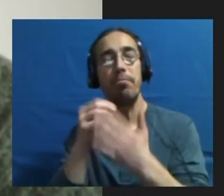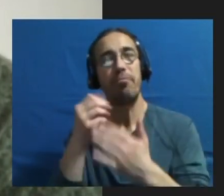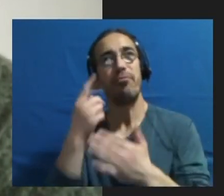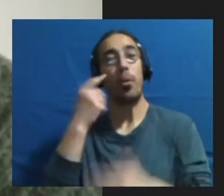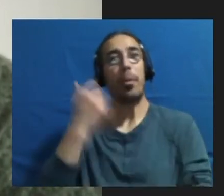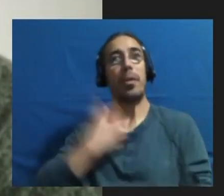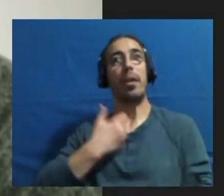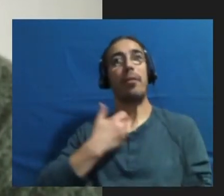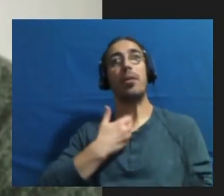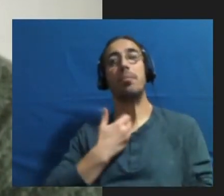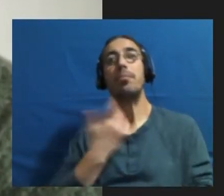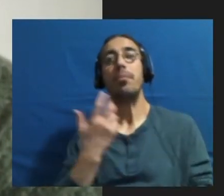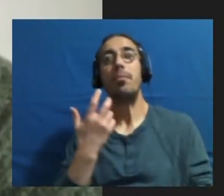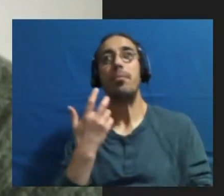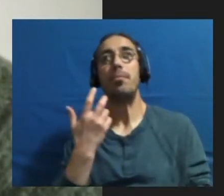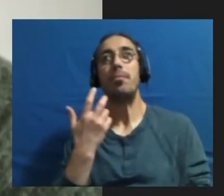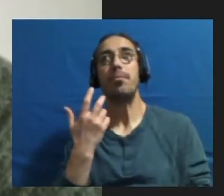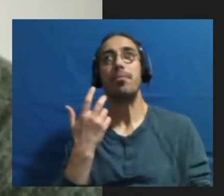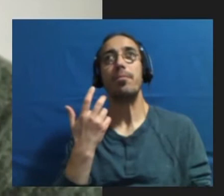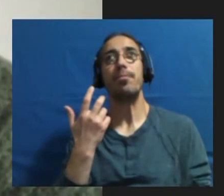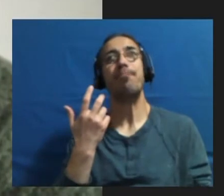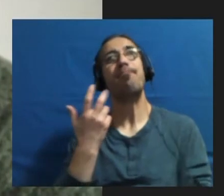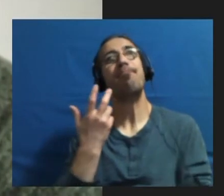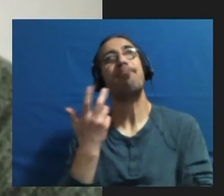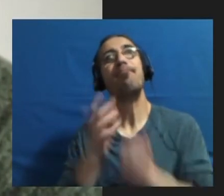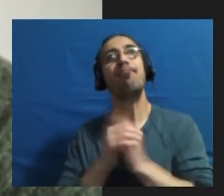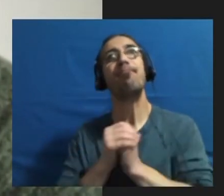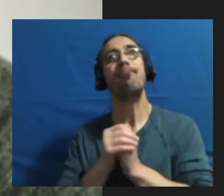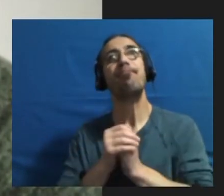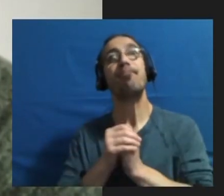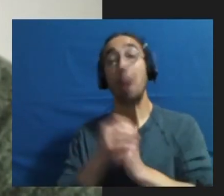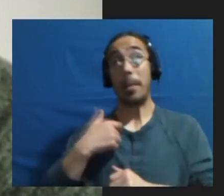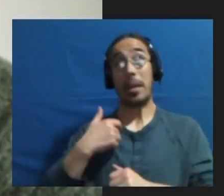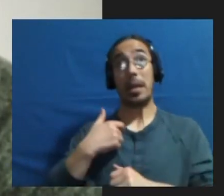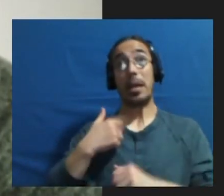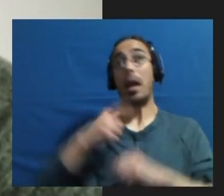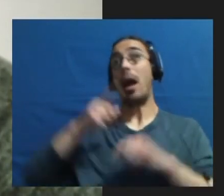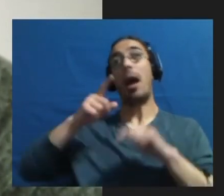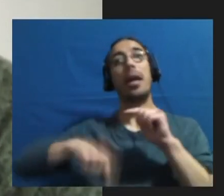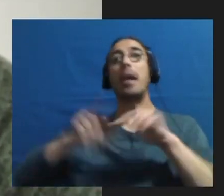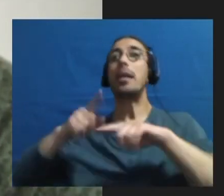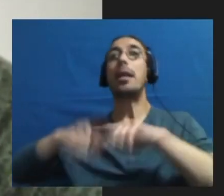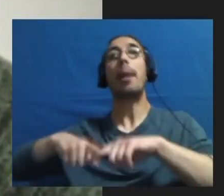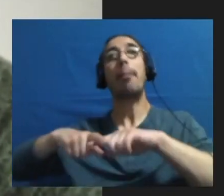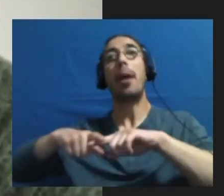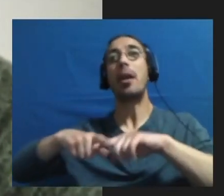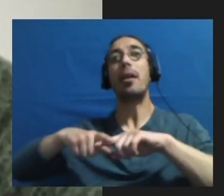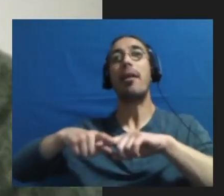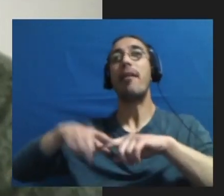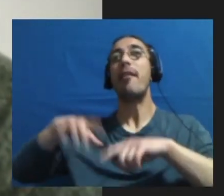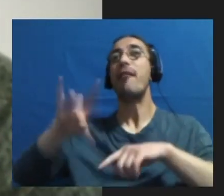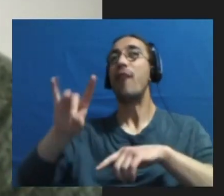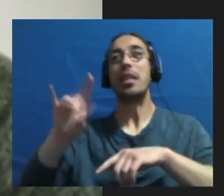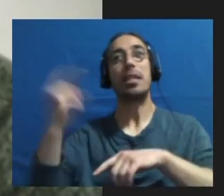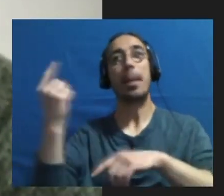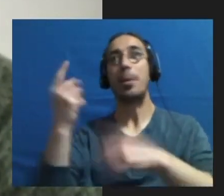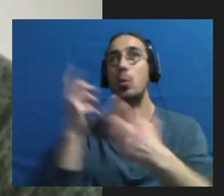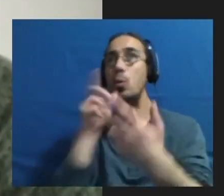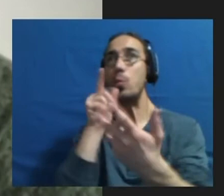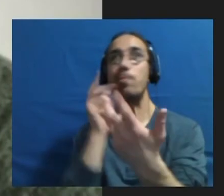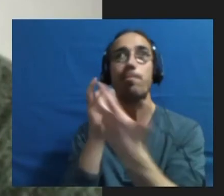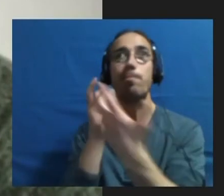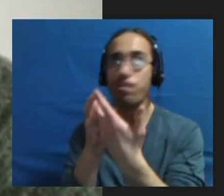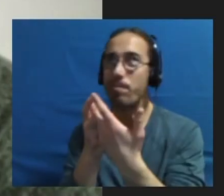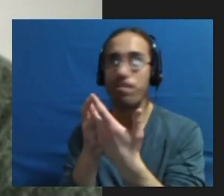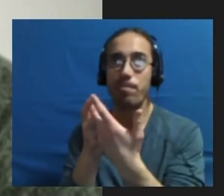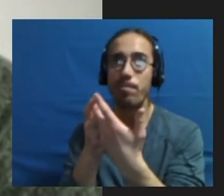I I can't rely on eventually finding someone, that I just have to